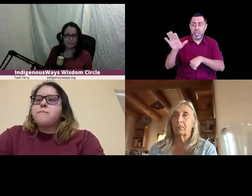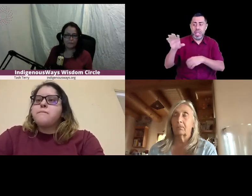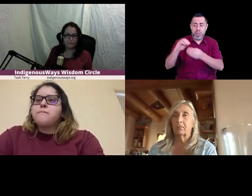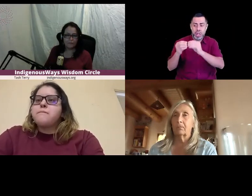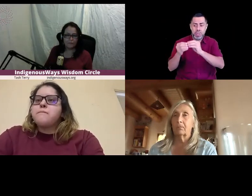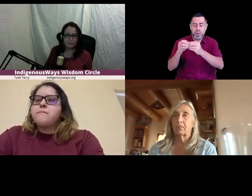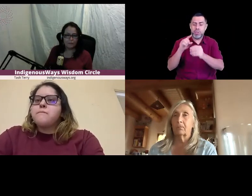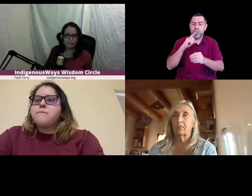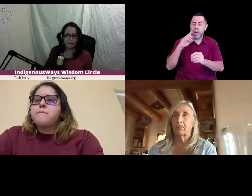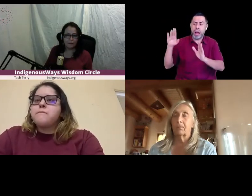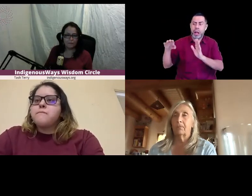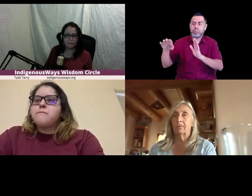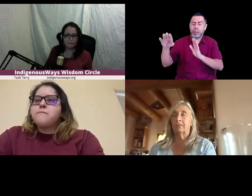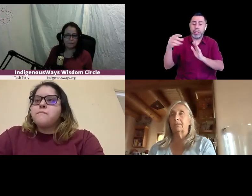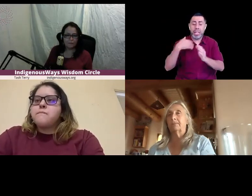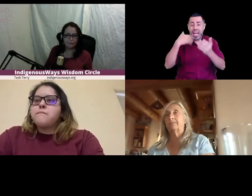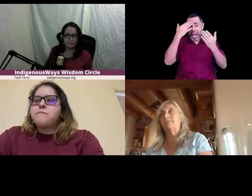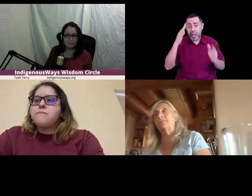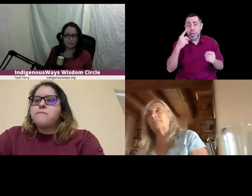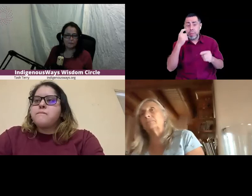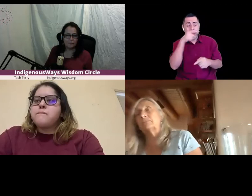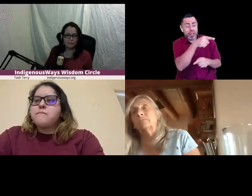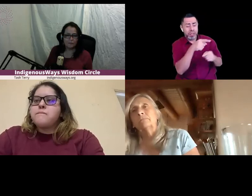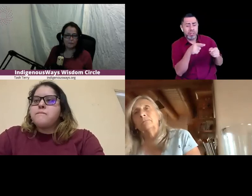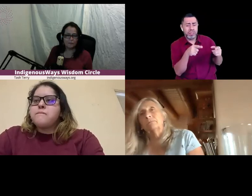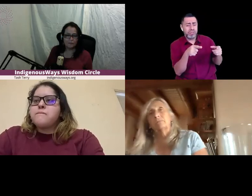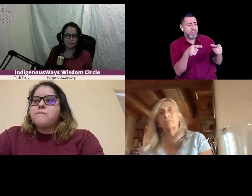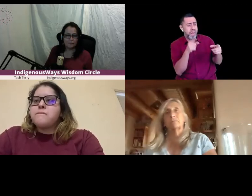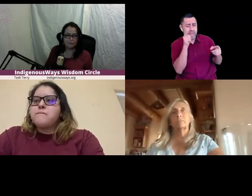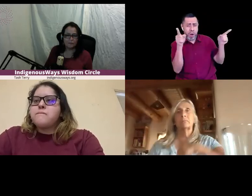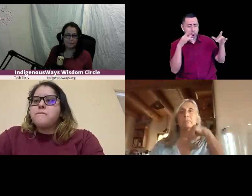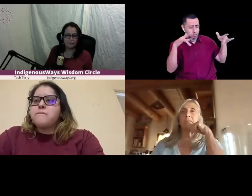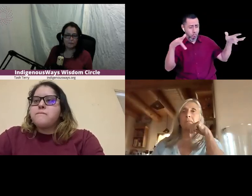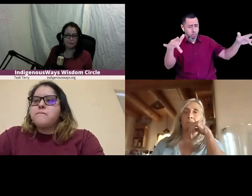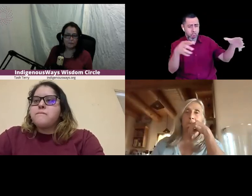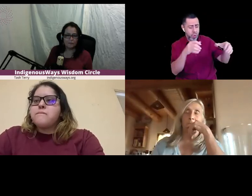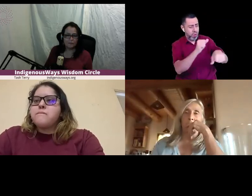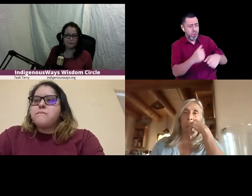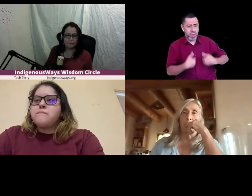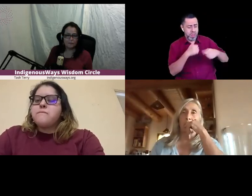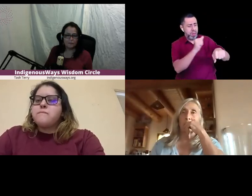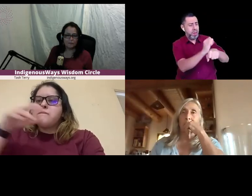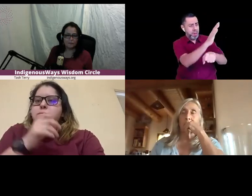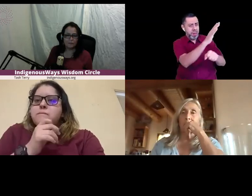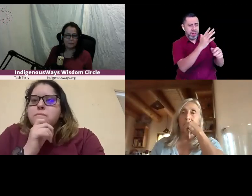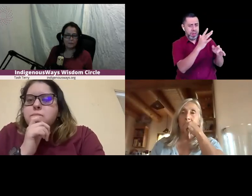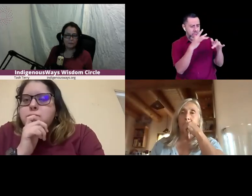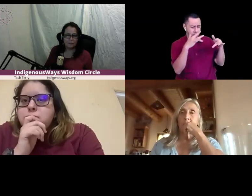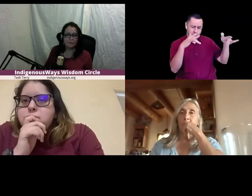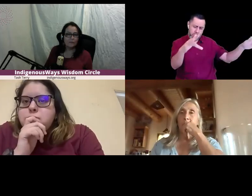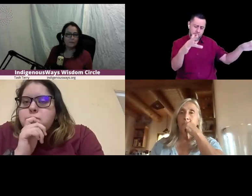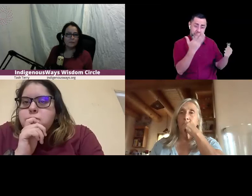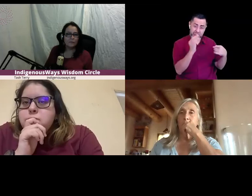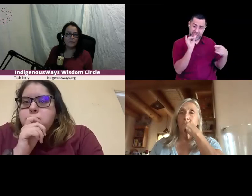we're really isolated in the boonies. I didn't really see a lot of referrals, but it has snuck into